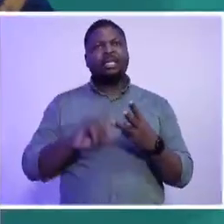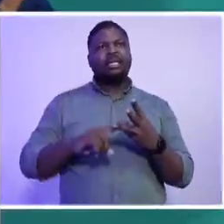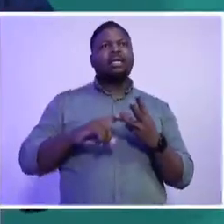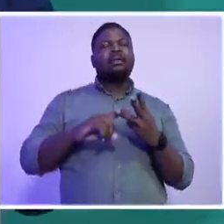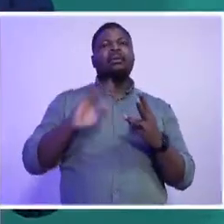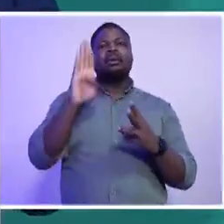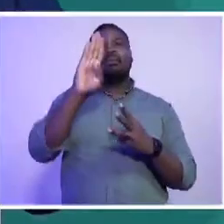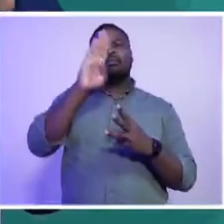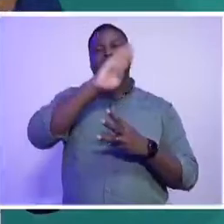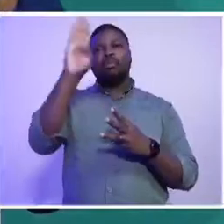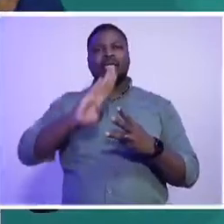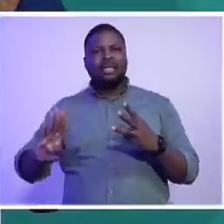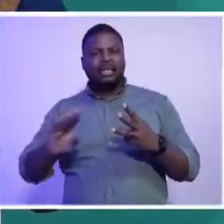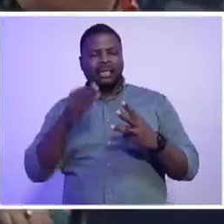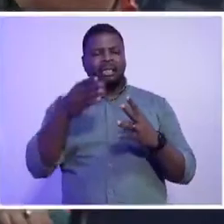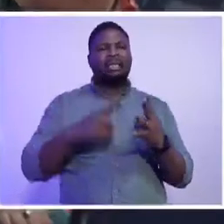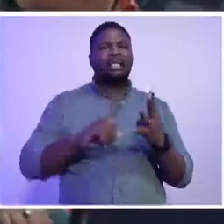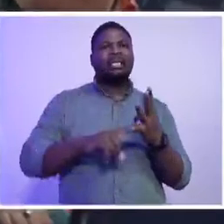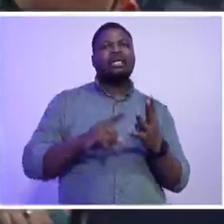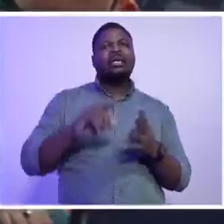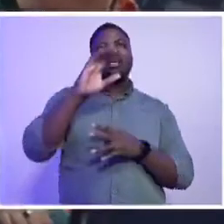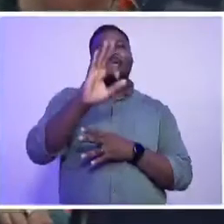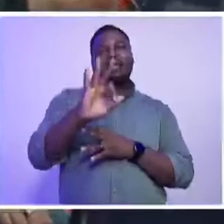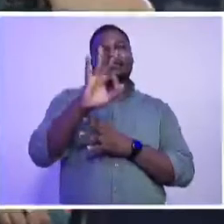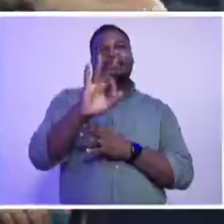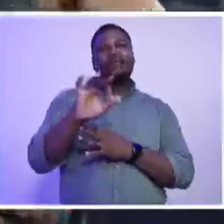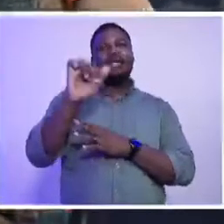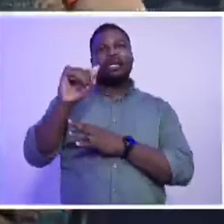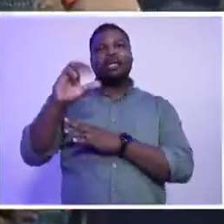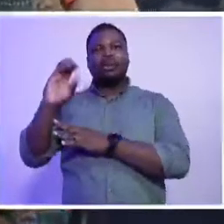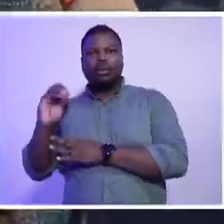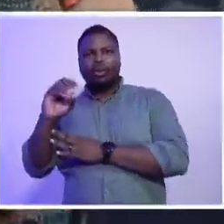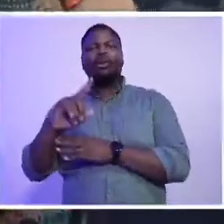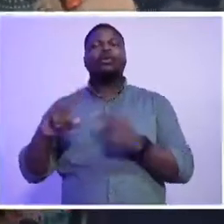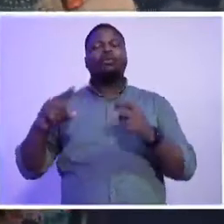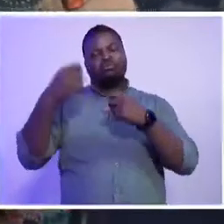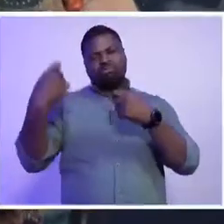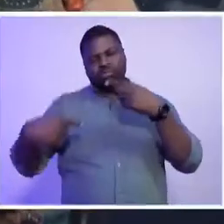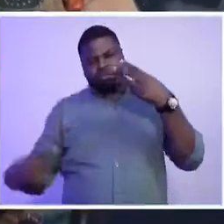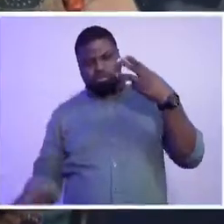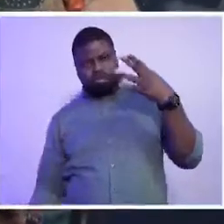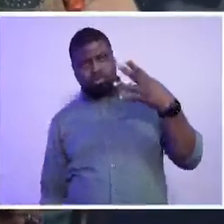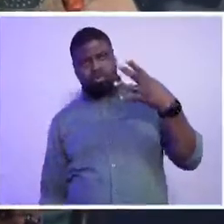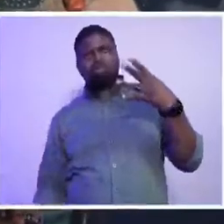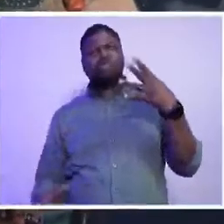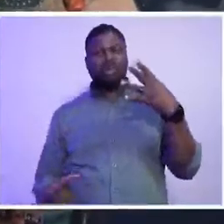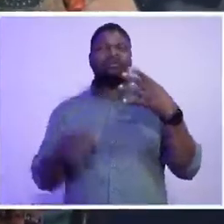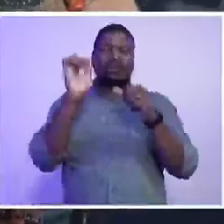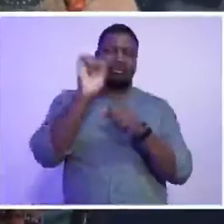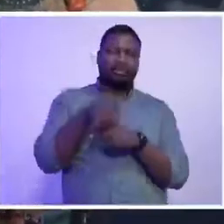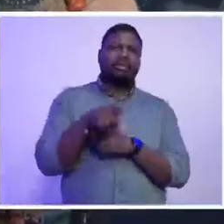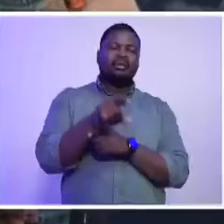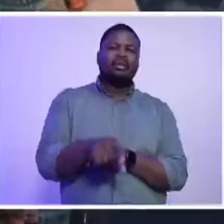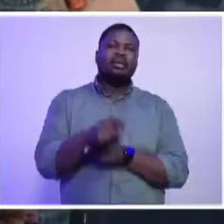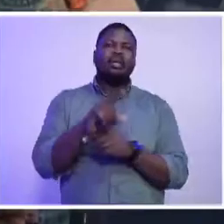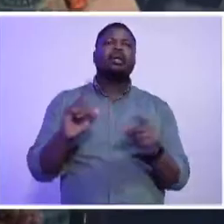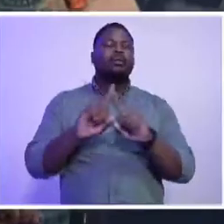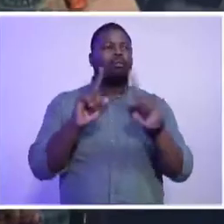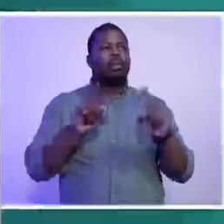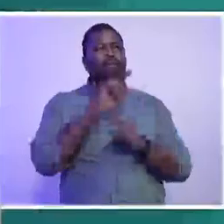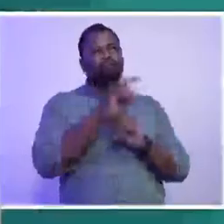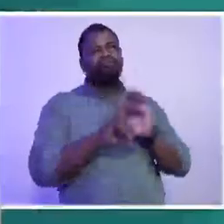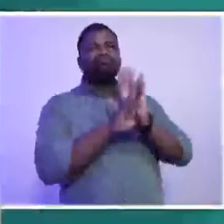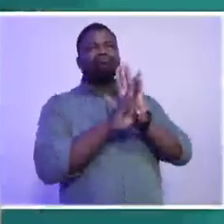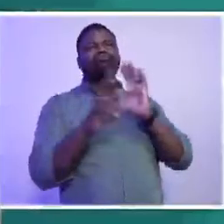the FAO, etc. I'm not going to mention all of them, but they were well